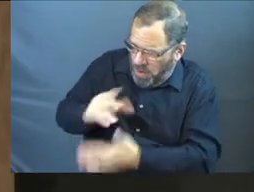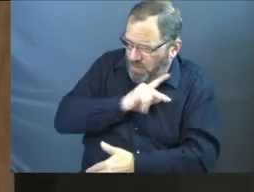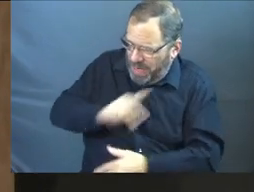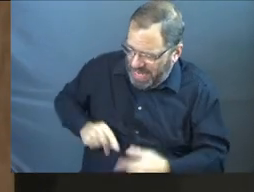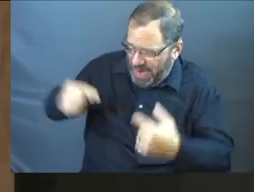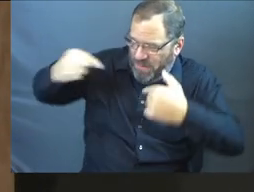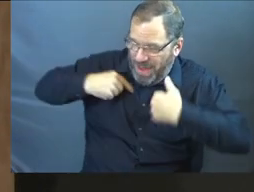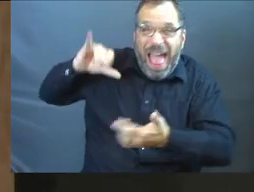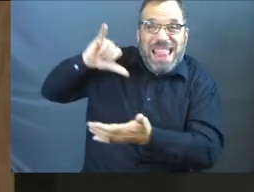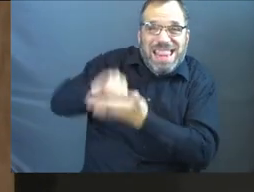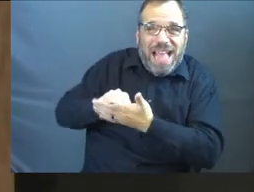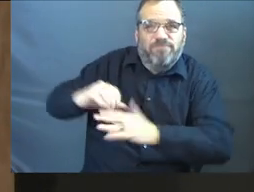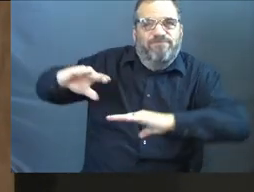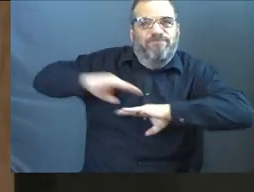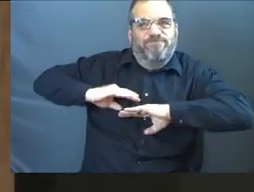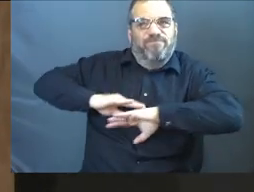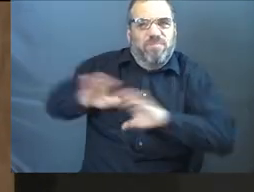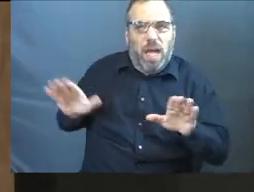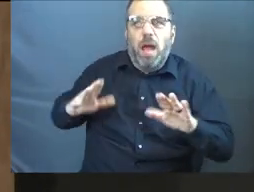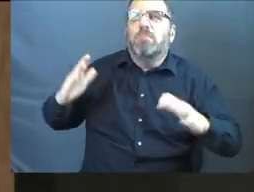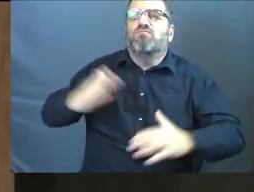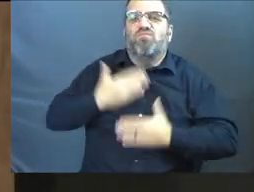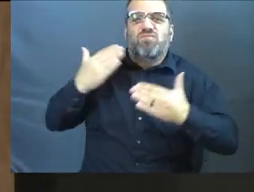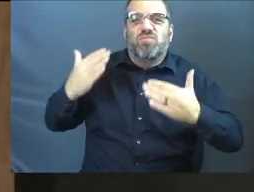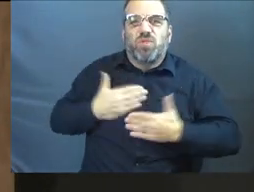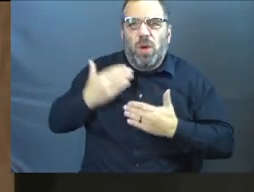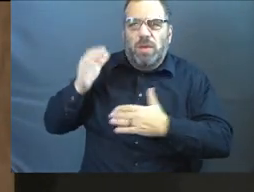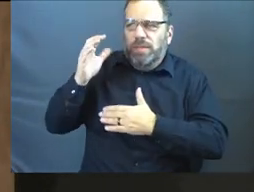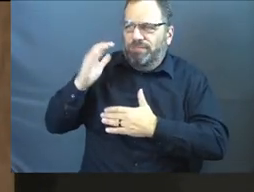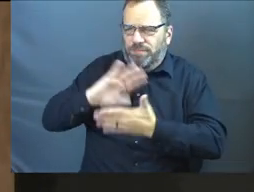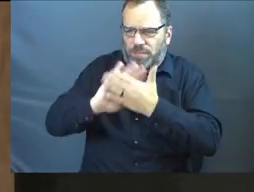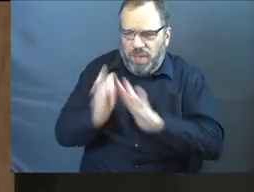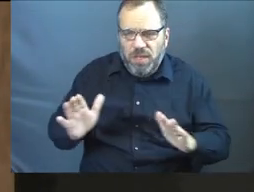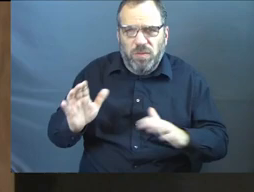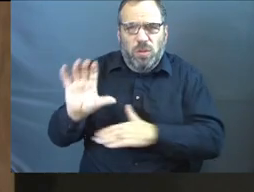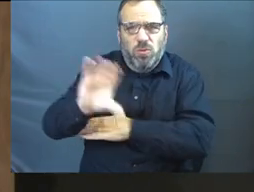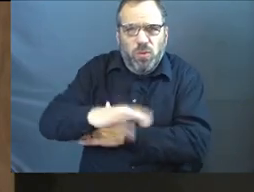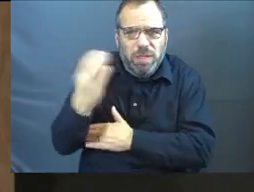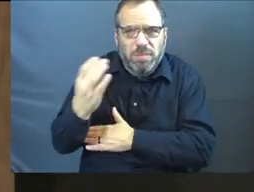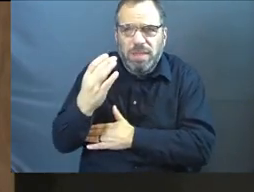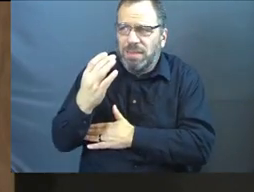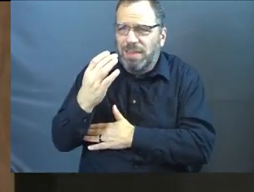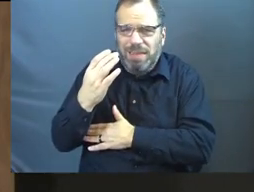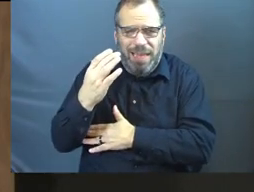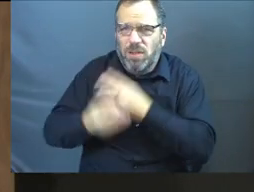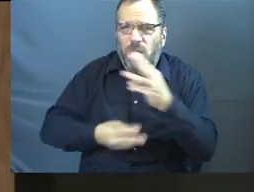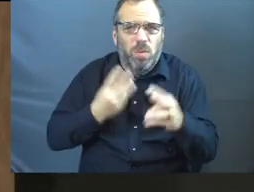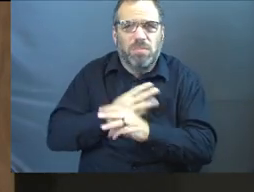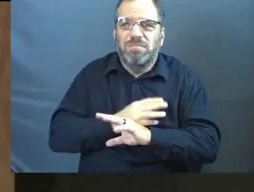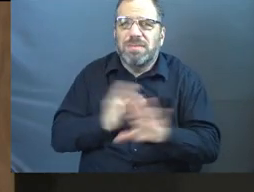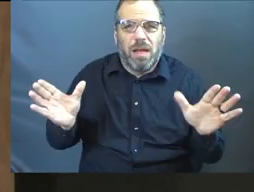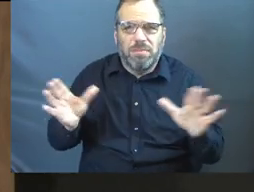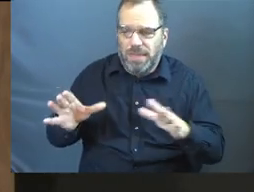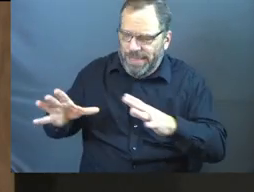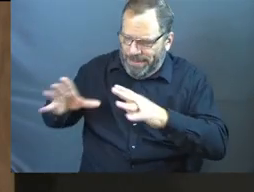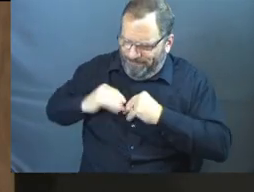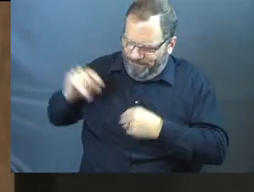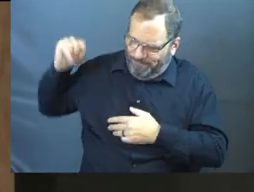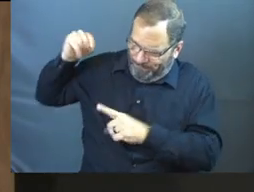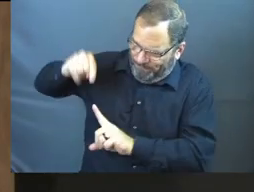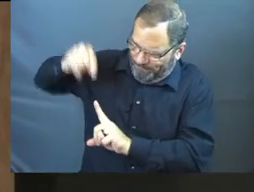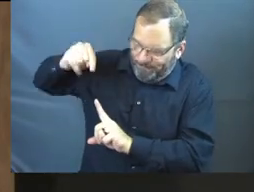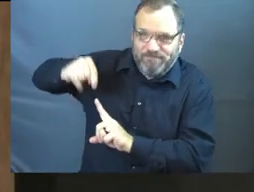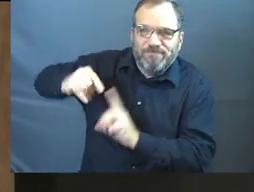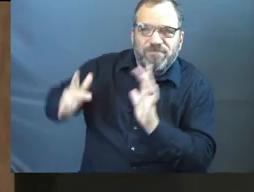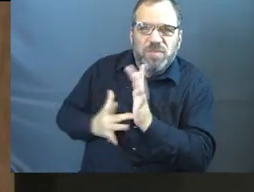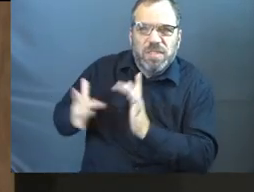for me, that's enough. I can have the most joyful, peaceful, cheerful Christmas in the entire world." Simply